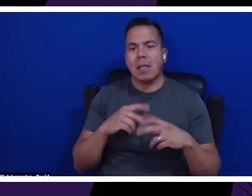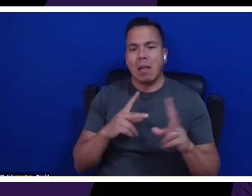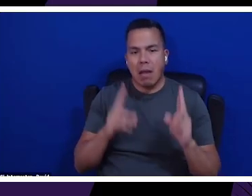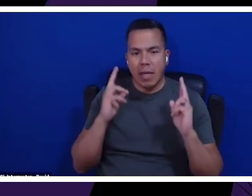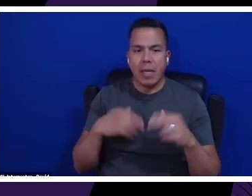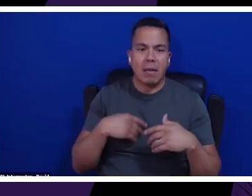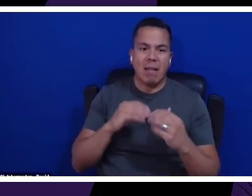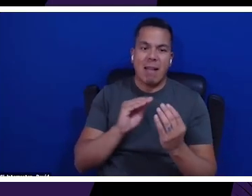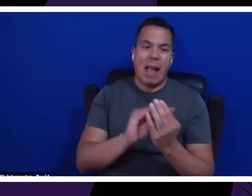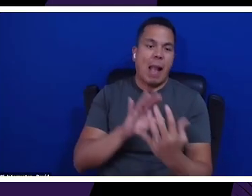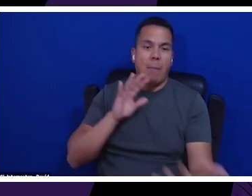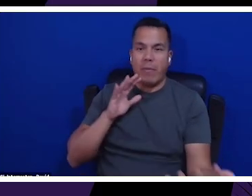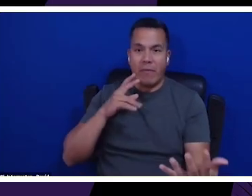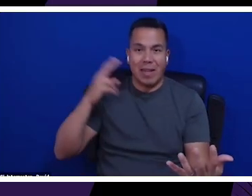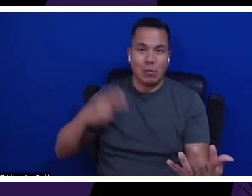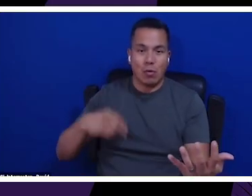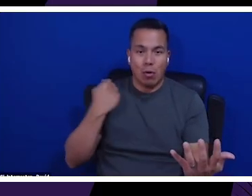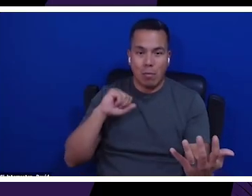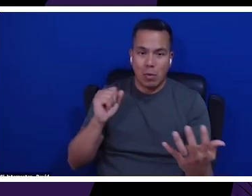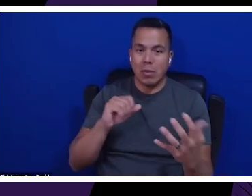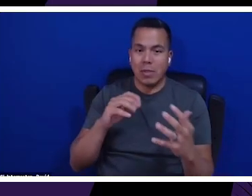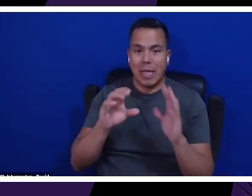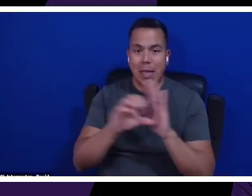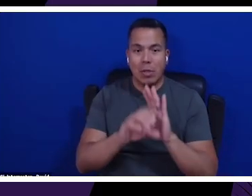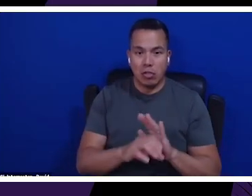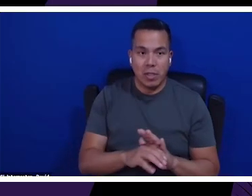against the novel ideas and messages presented by the students.